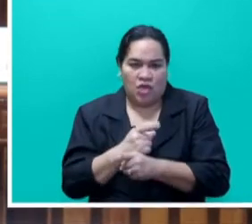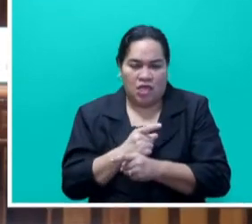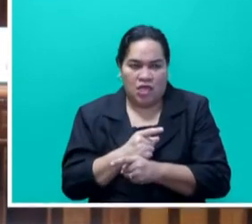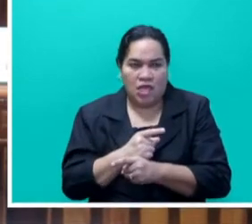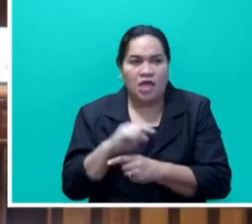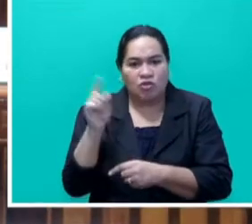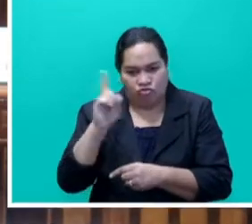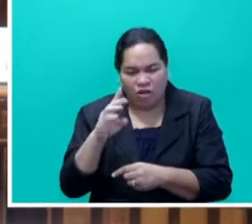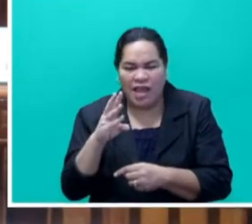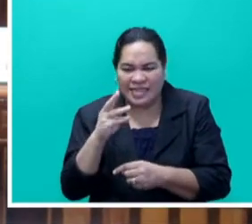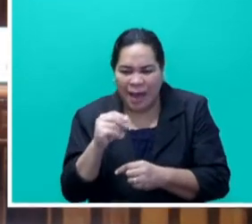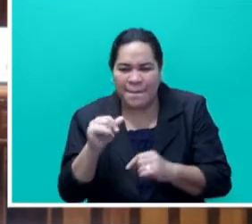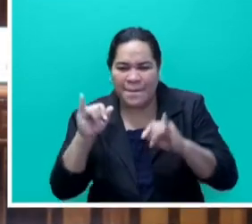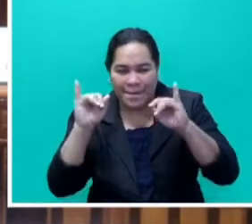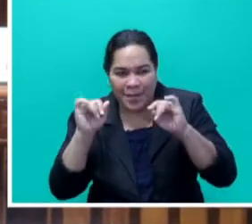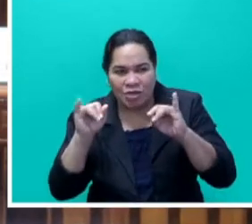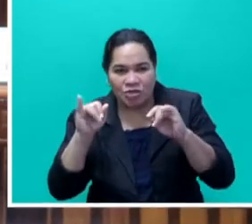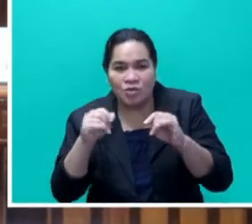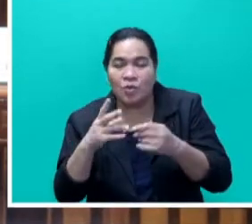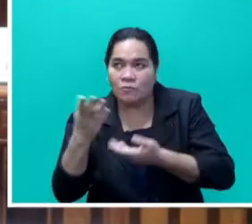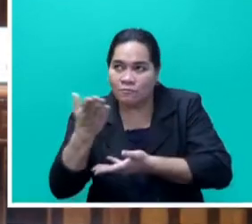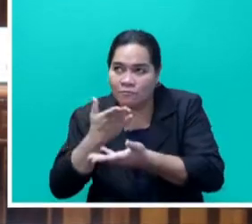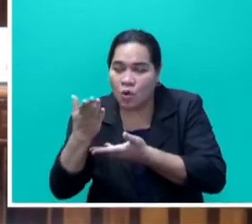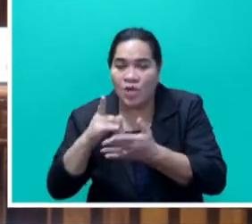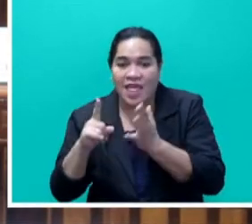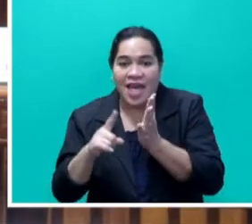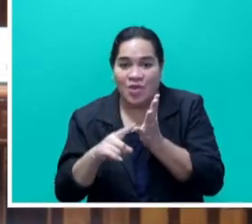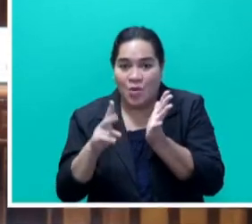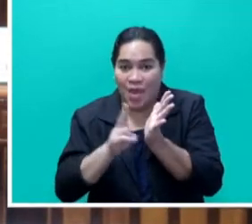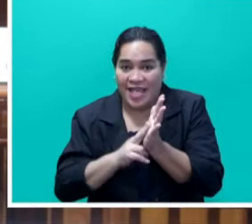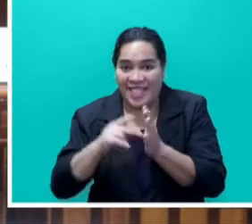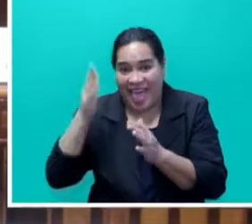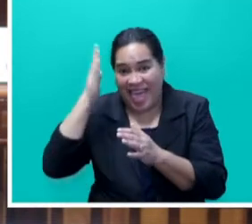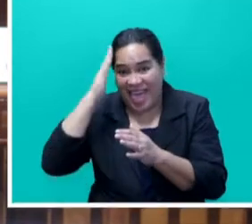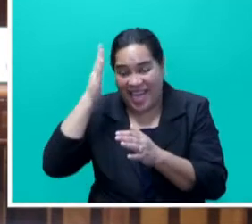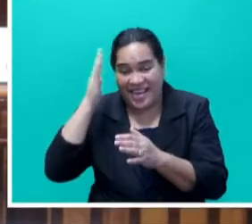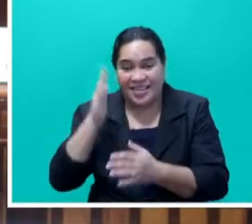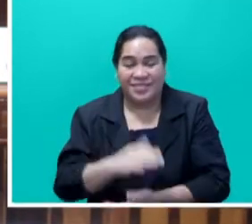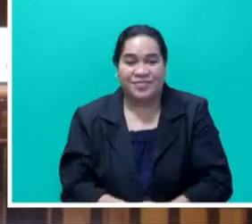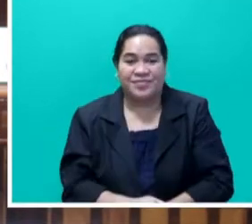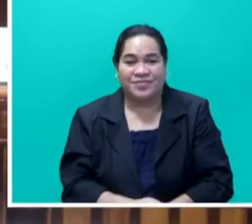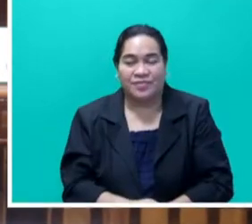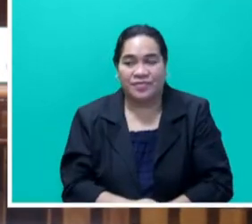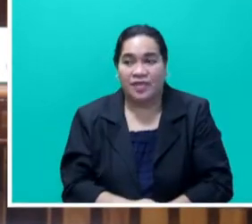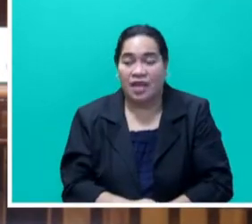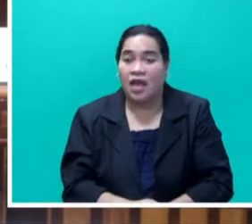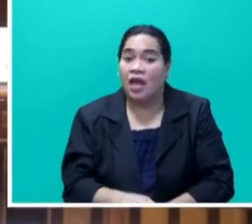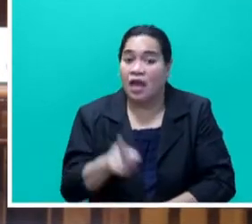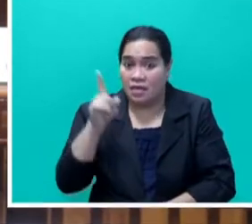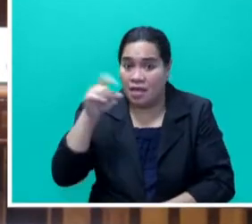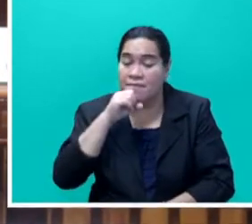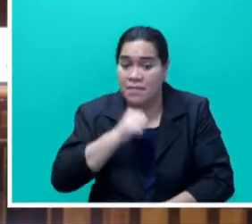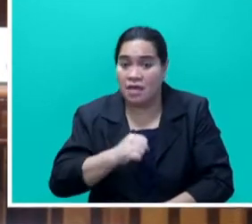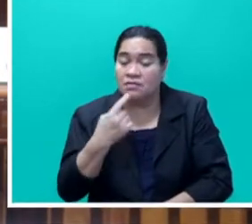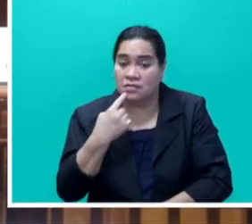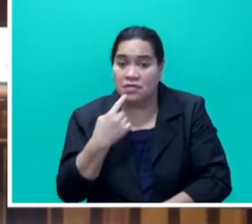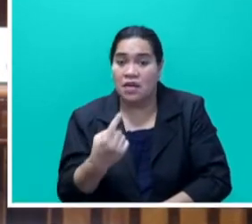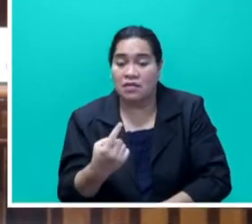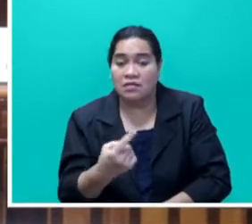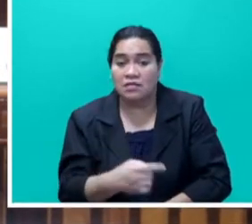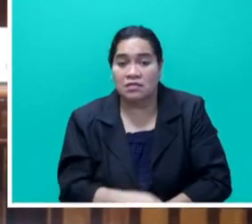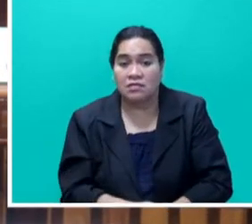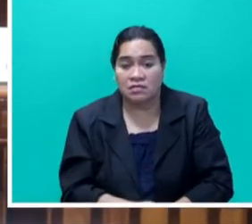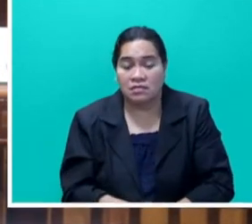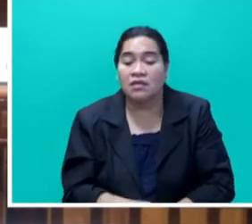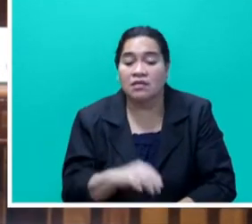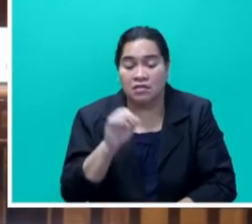on some matters with the UN, the head of UN here in the Pacific, and he had mentioned to me also about how they